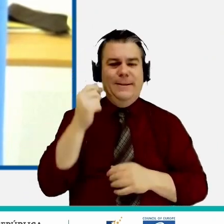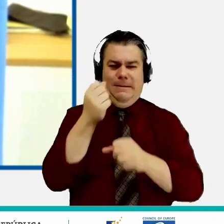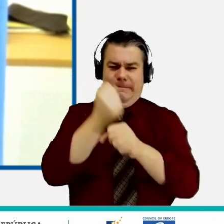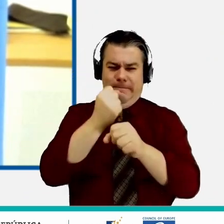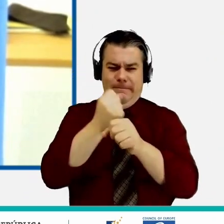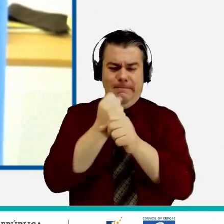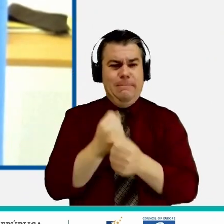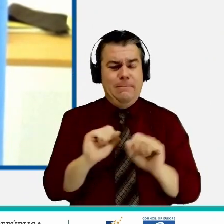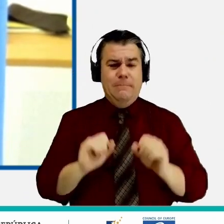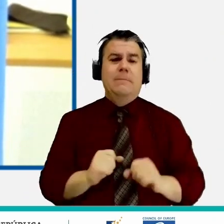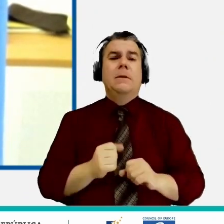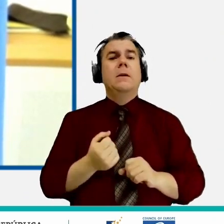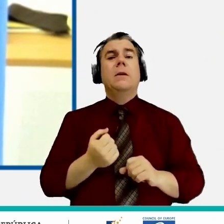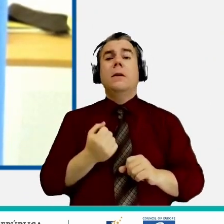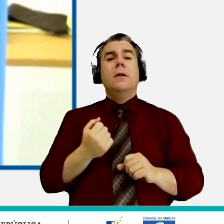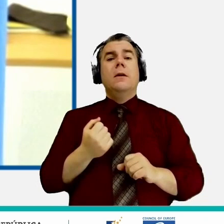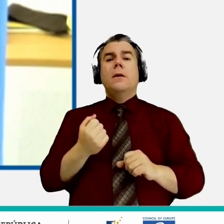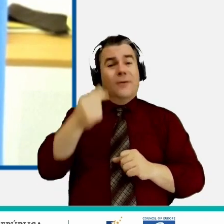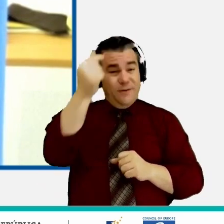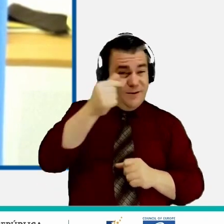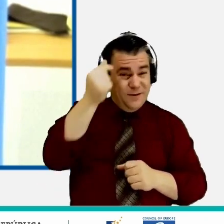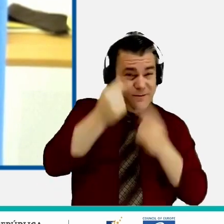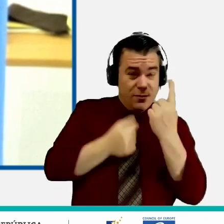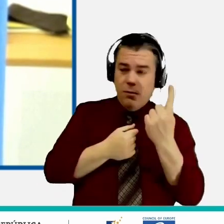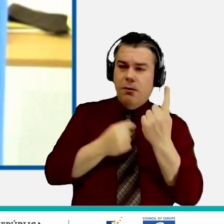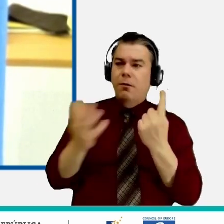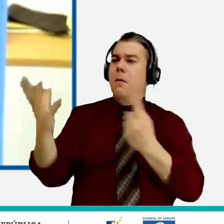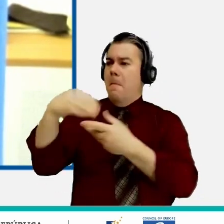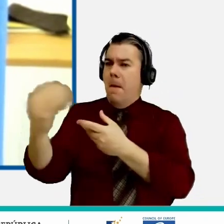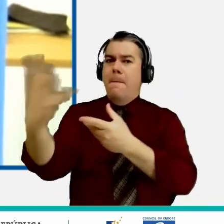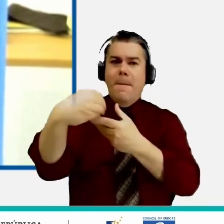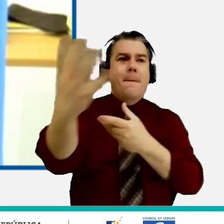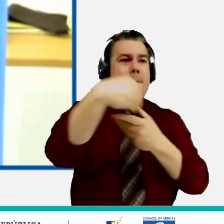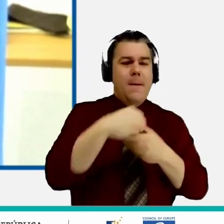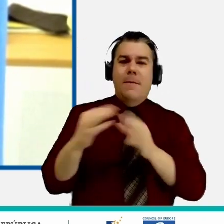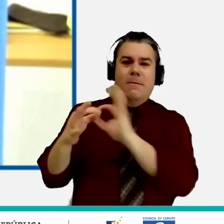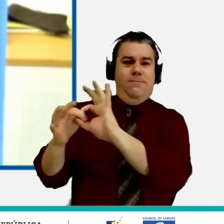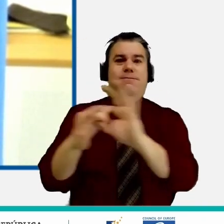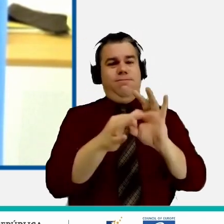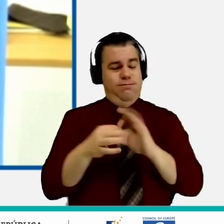example of multi-level governance, and we look forward to working with all of you to make them a success.